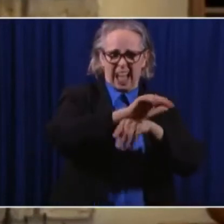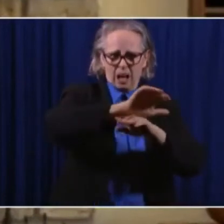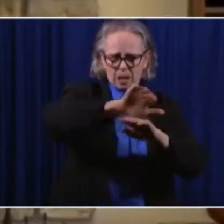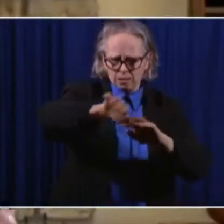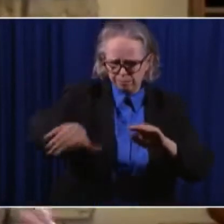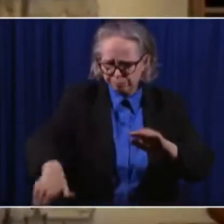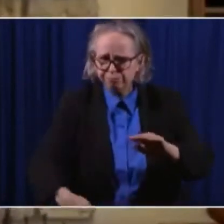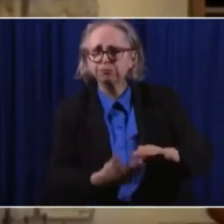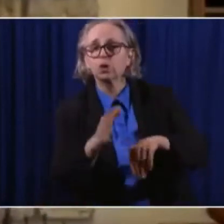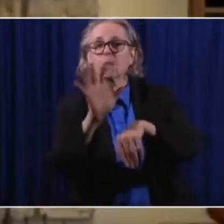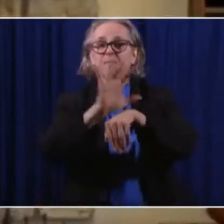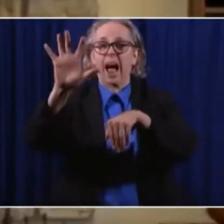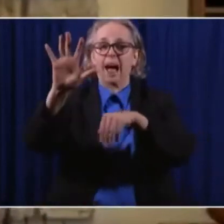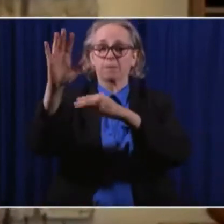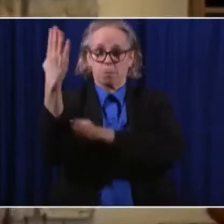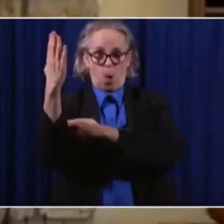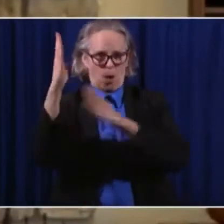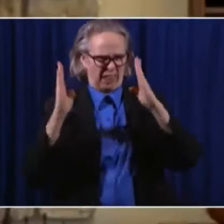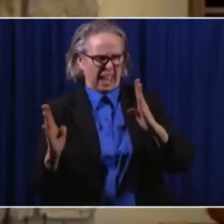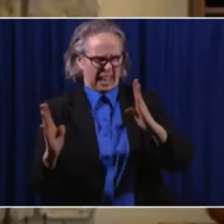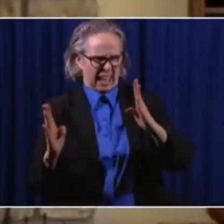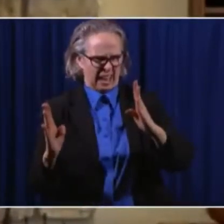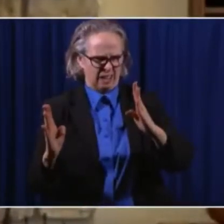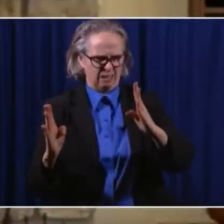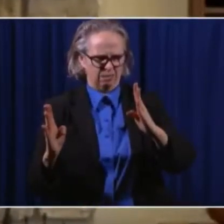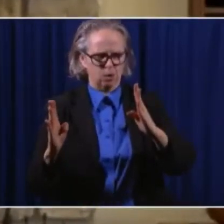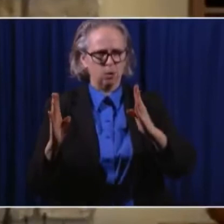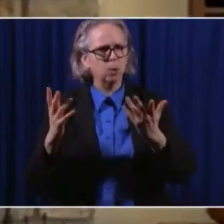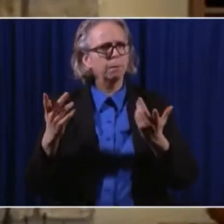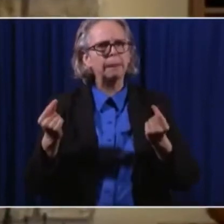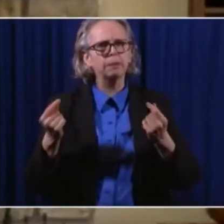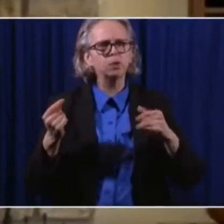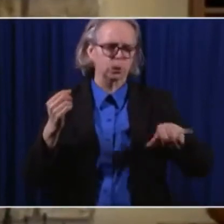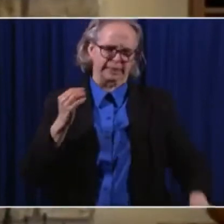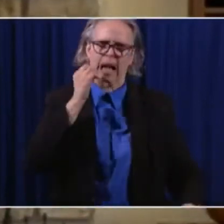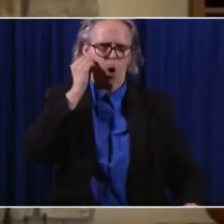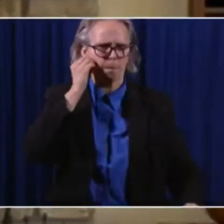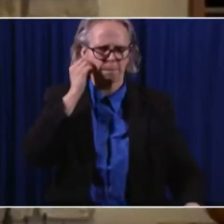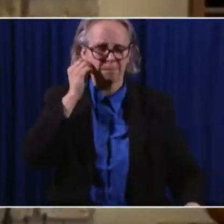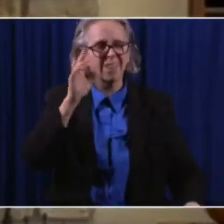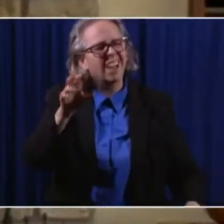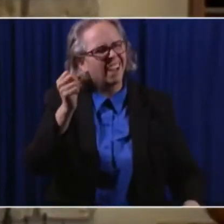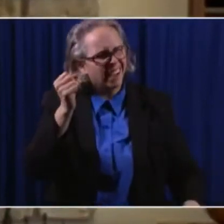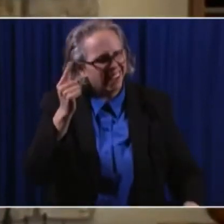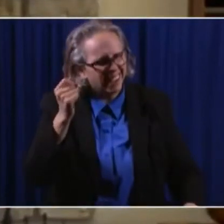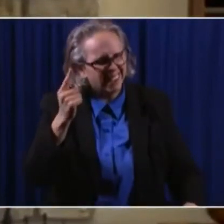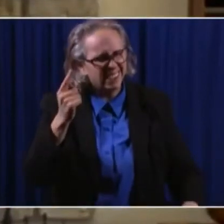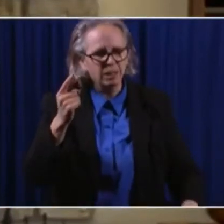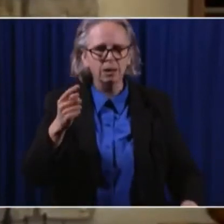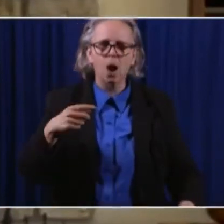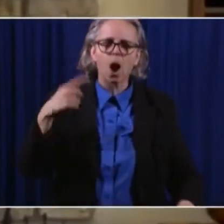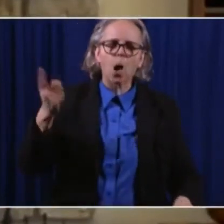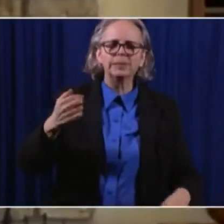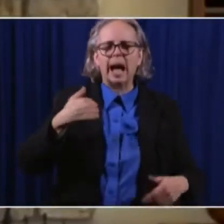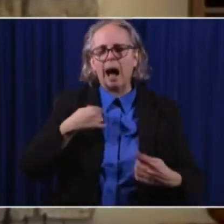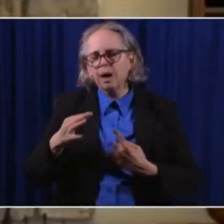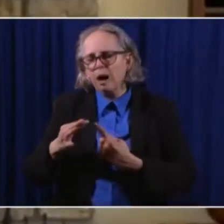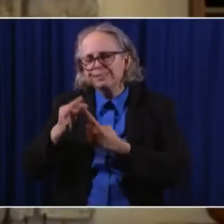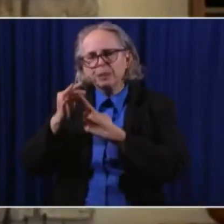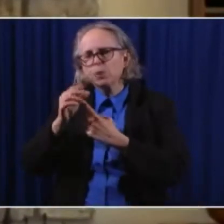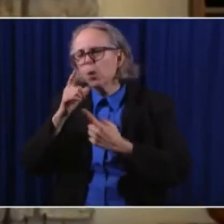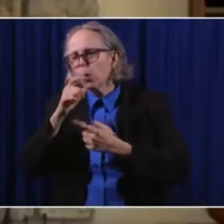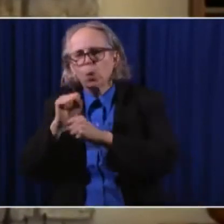Basically want people not to be out, but there certainly is always exceptions. It would not apply to those who need